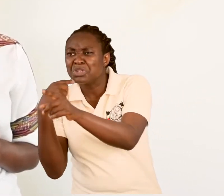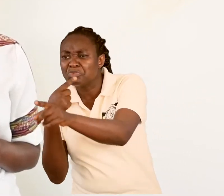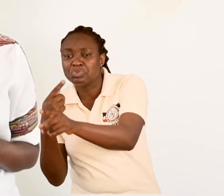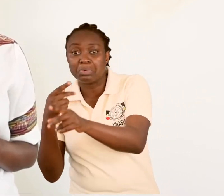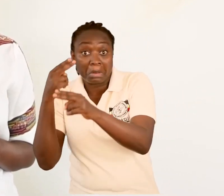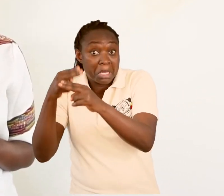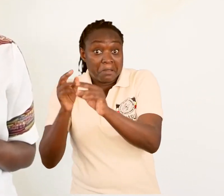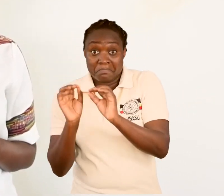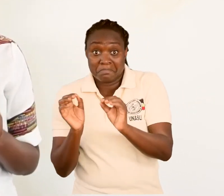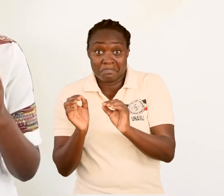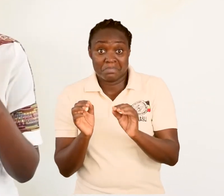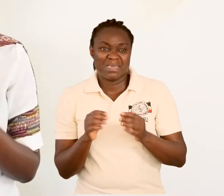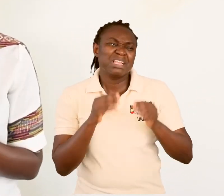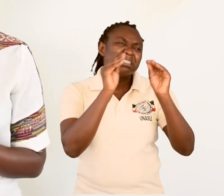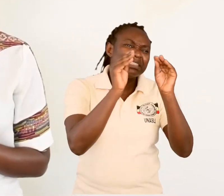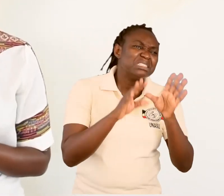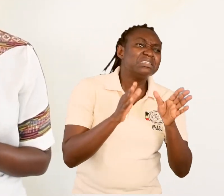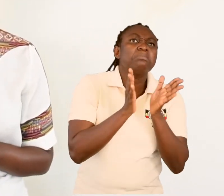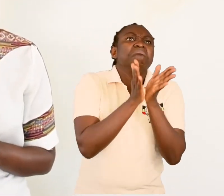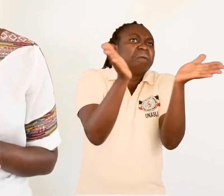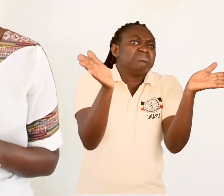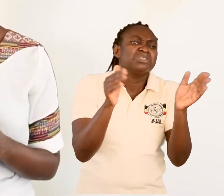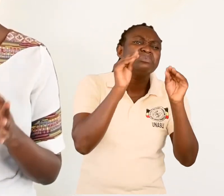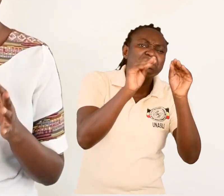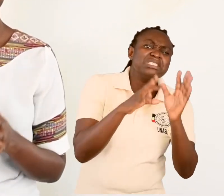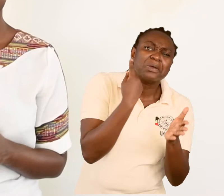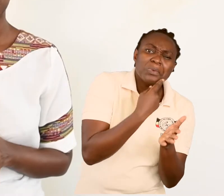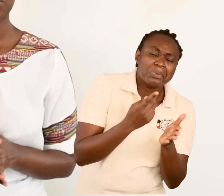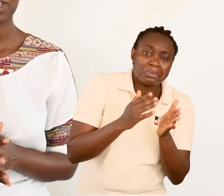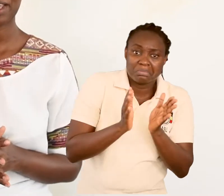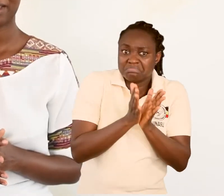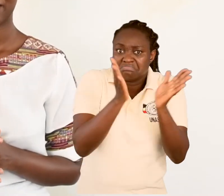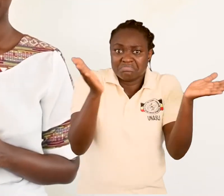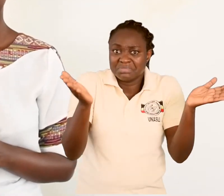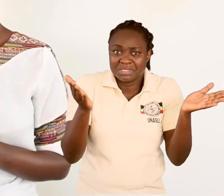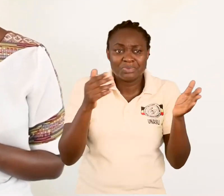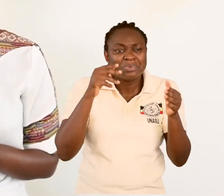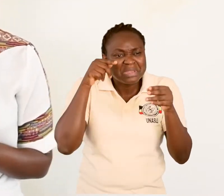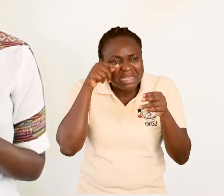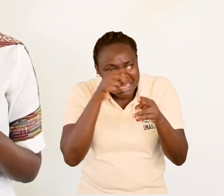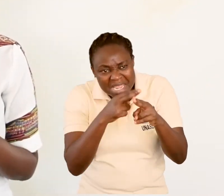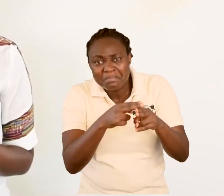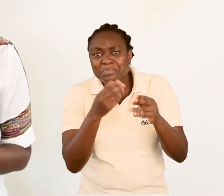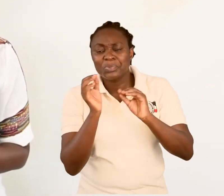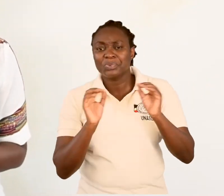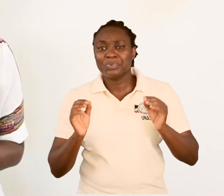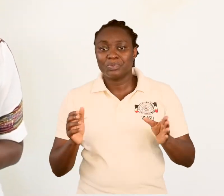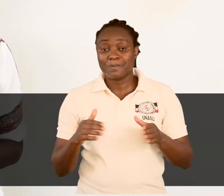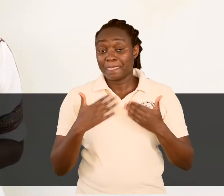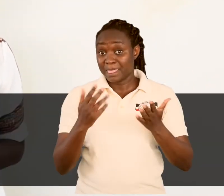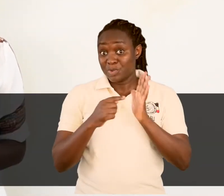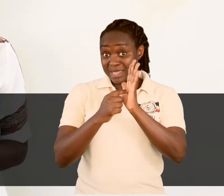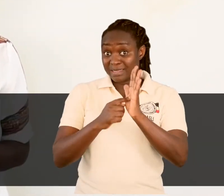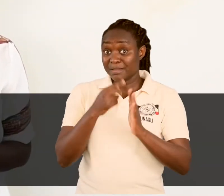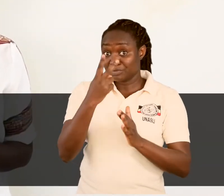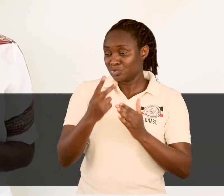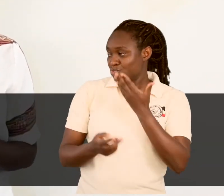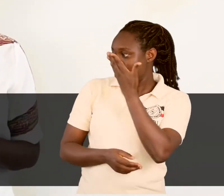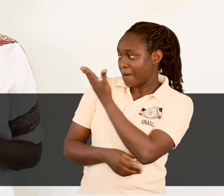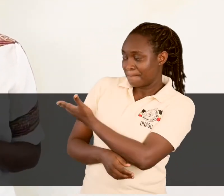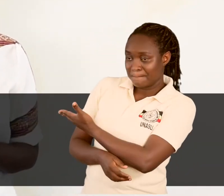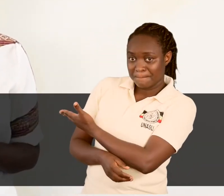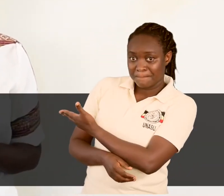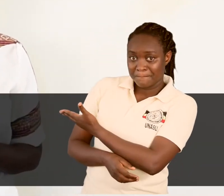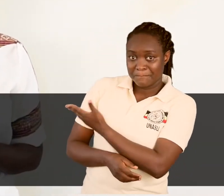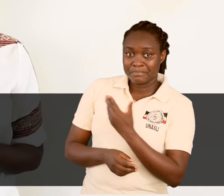Okay? Now, let's look at a few examples here. We have two examples.